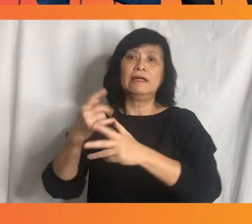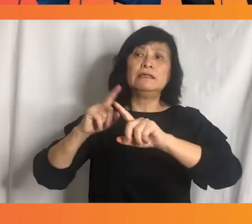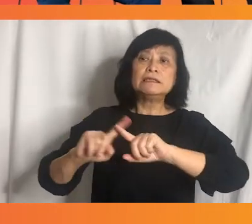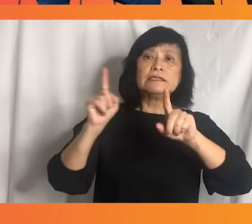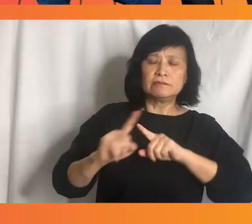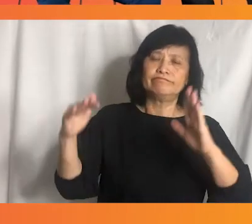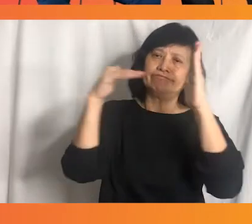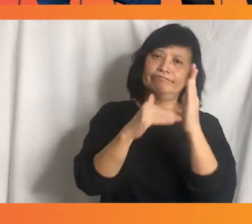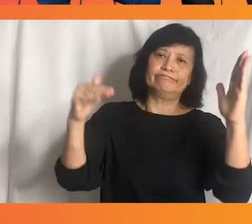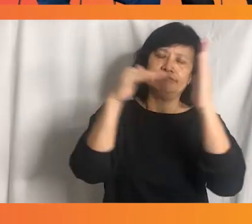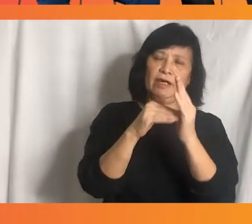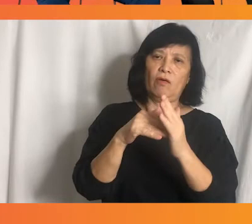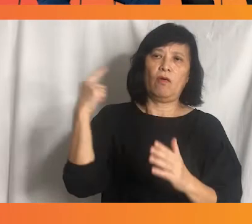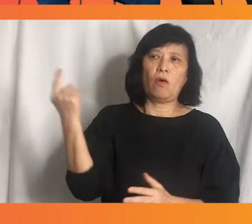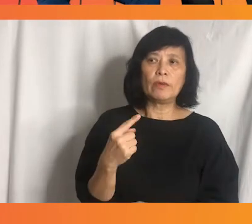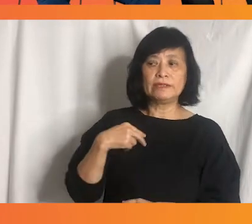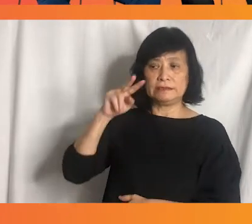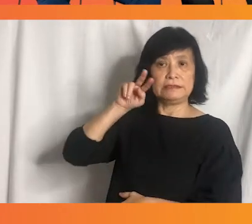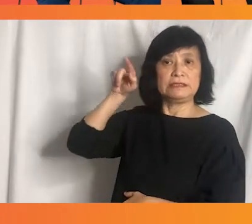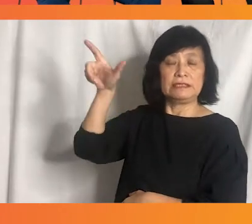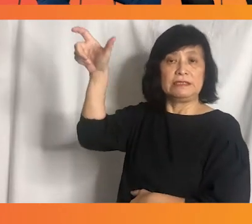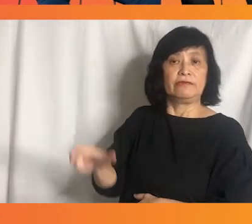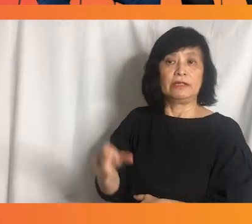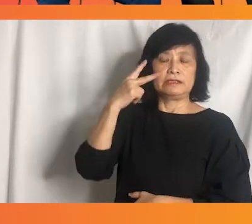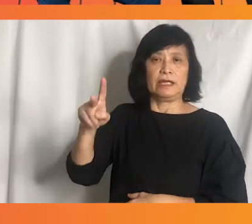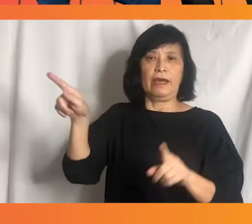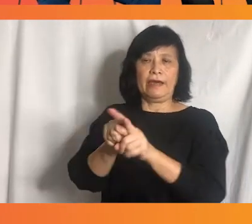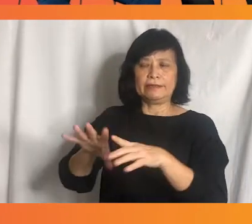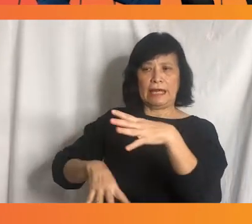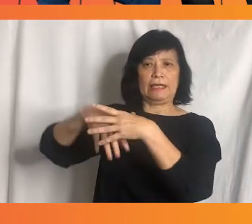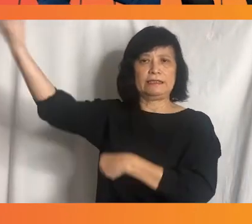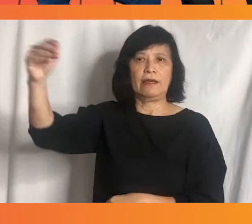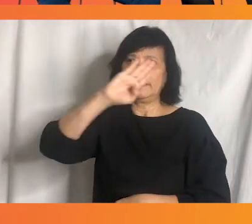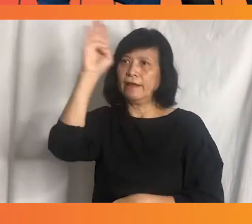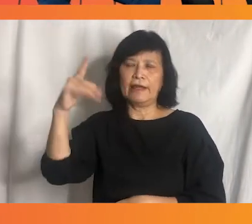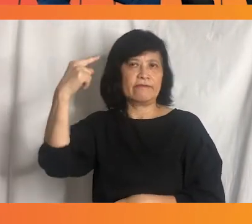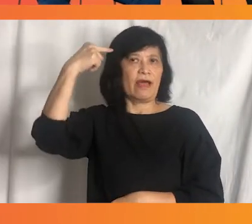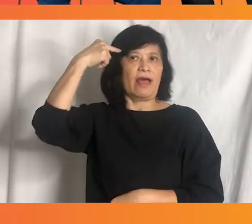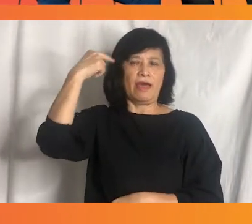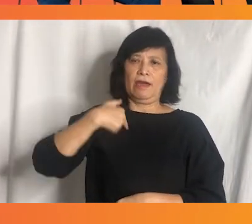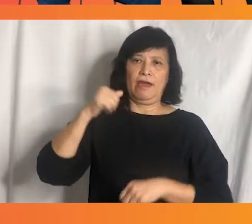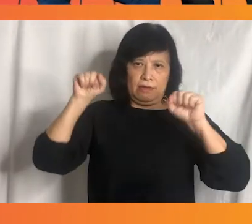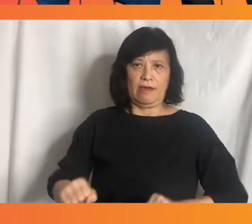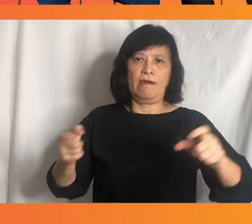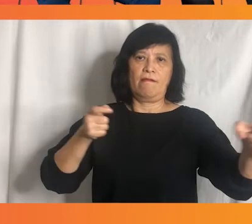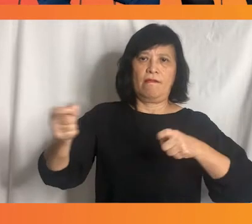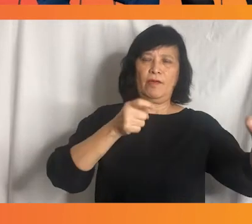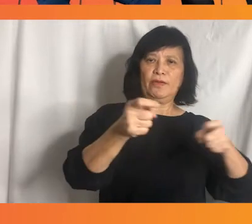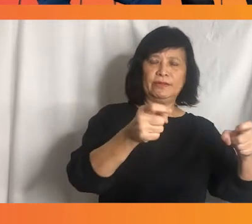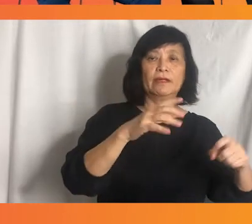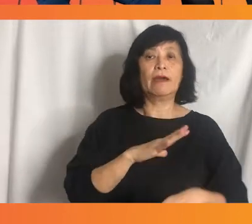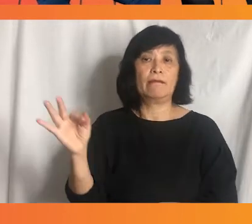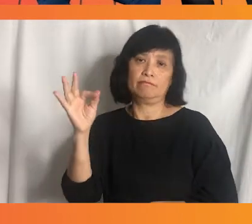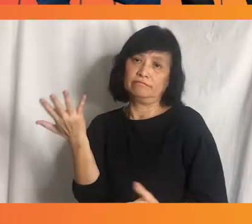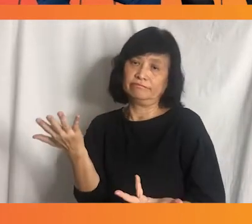of barriers are often deemed by them as it's quite external to them. They don't think they can control it. And